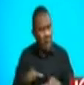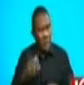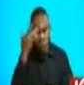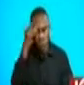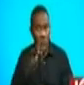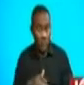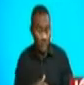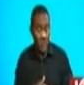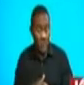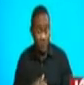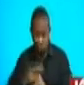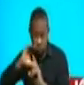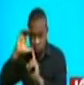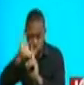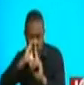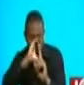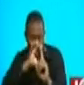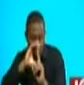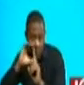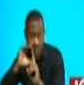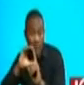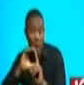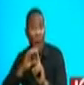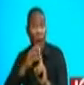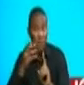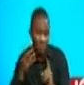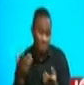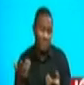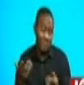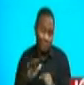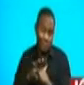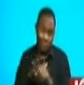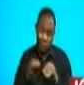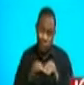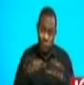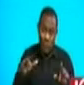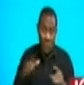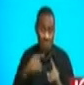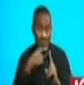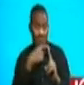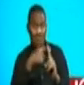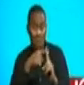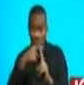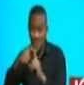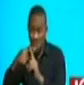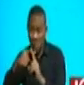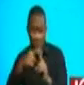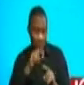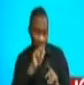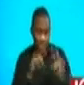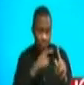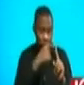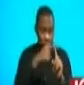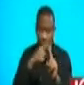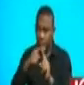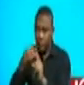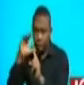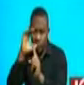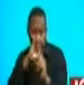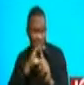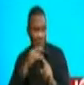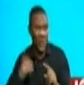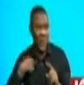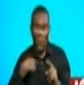contact tracing to deal with the coronavirus epidemic, we are ahead of countries such as the